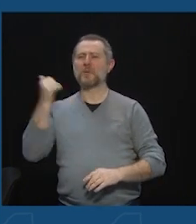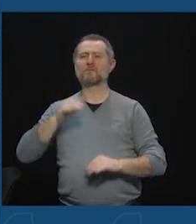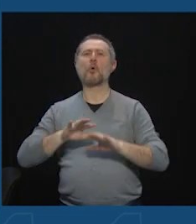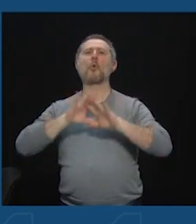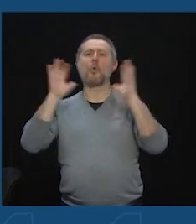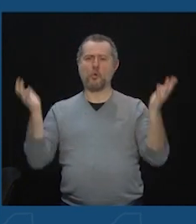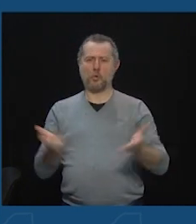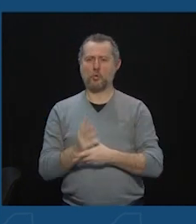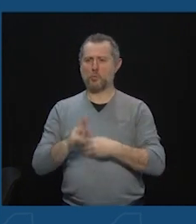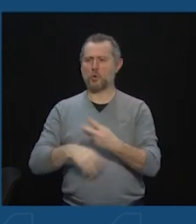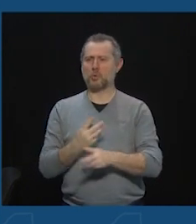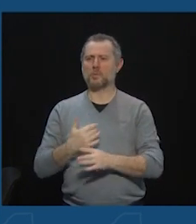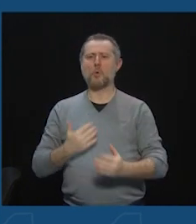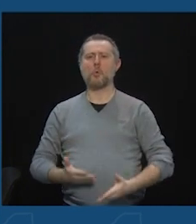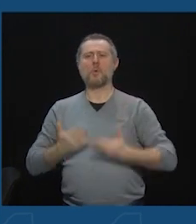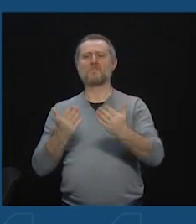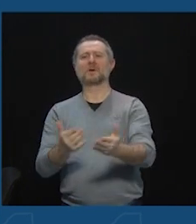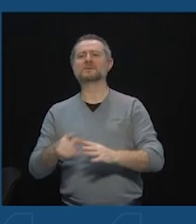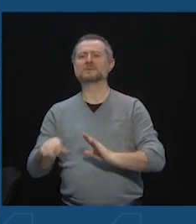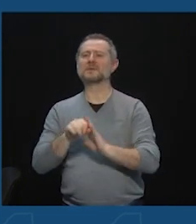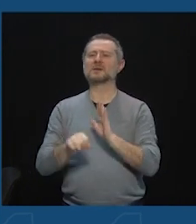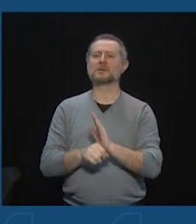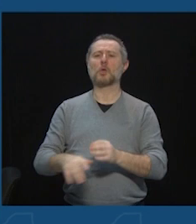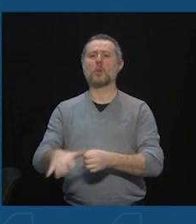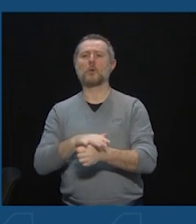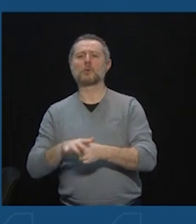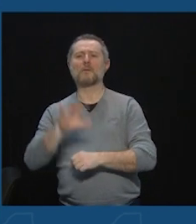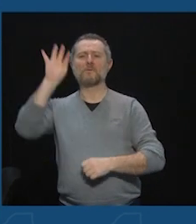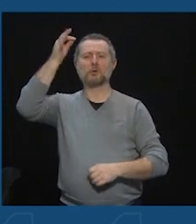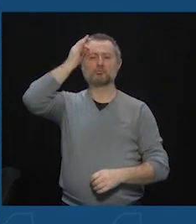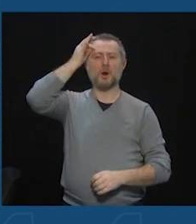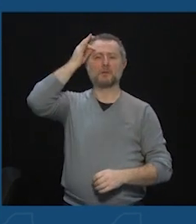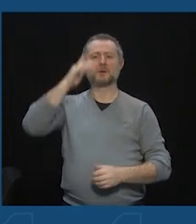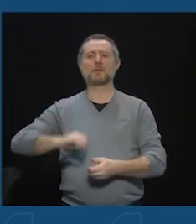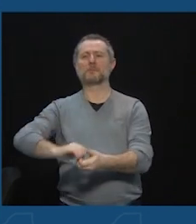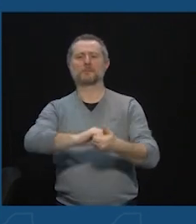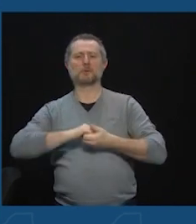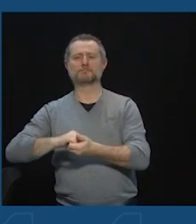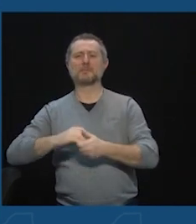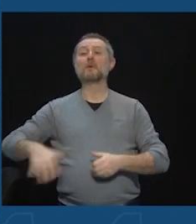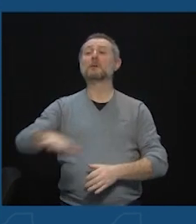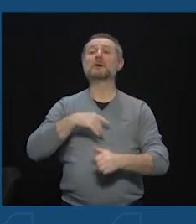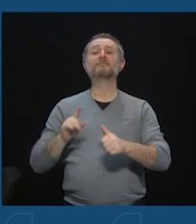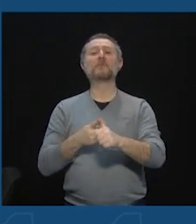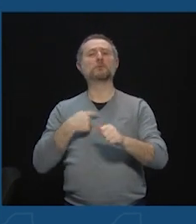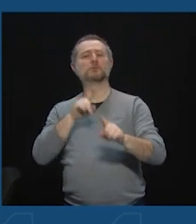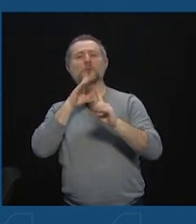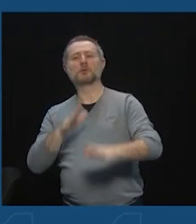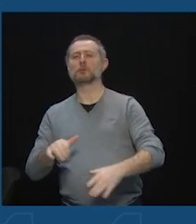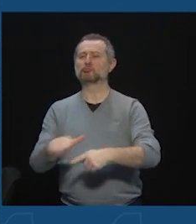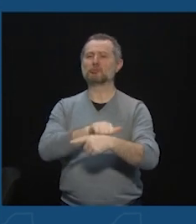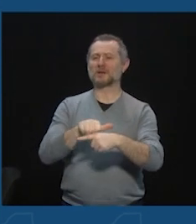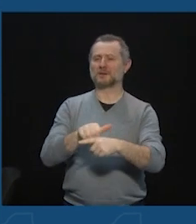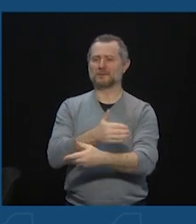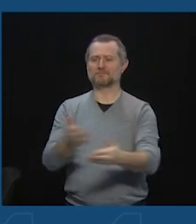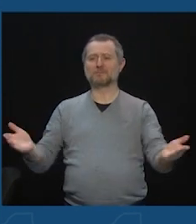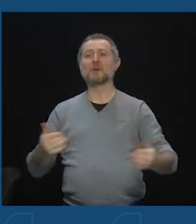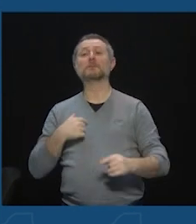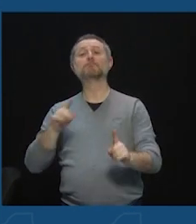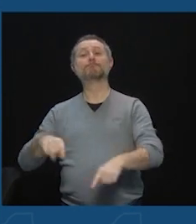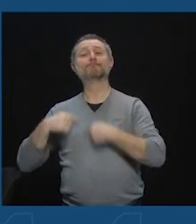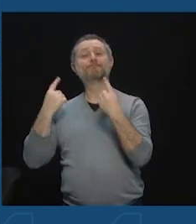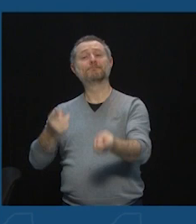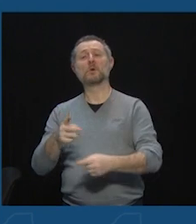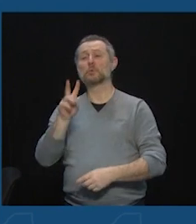federal partners dynamic first responder training. Since 2006, this center has trained